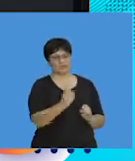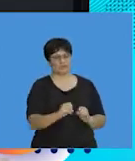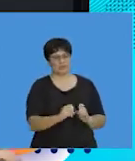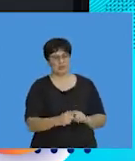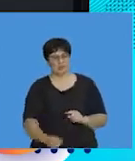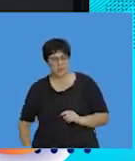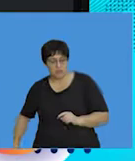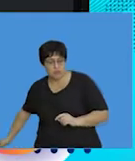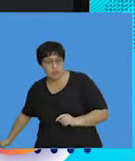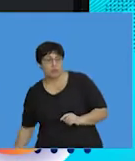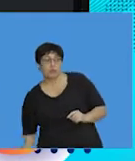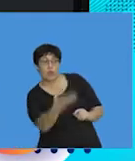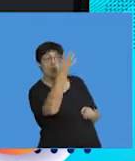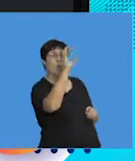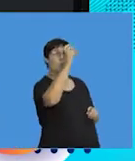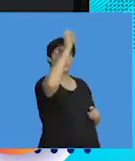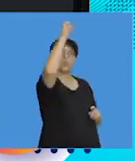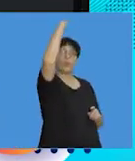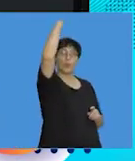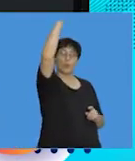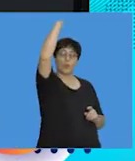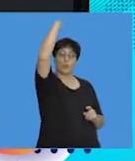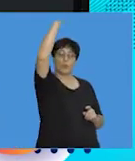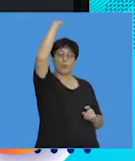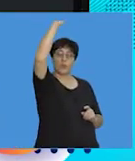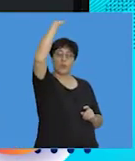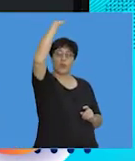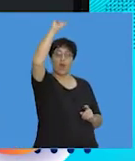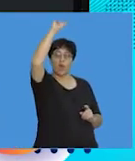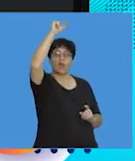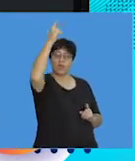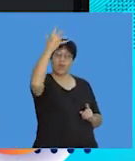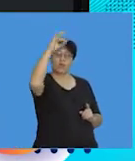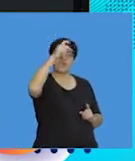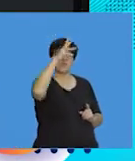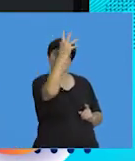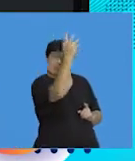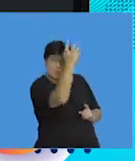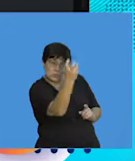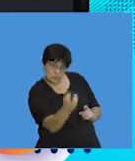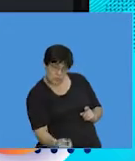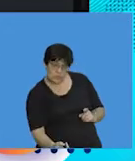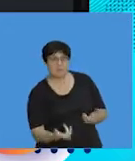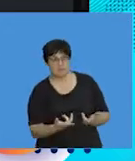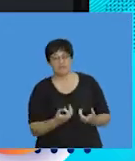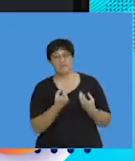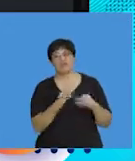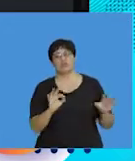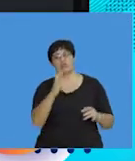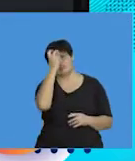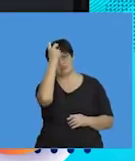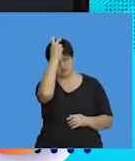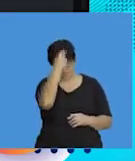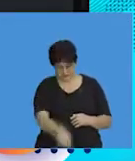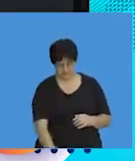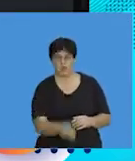If I throw something up in the air and now the only force acting on it is gravity, we call it free fall. It will